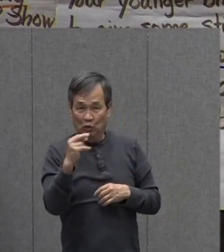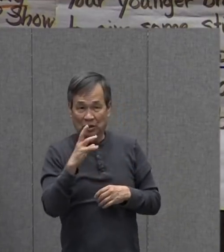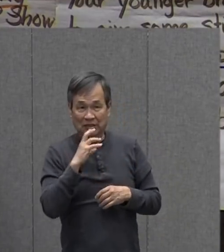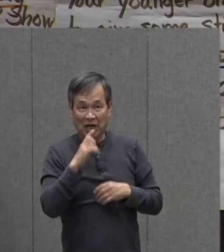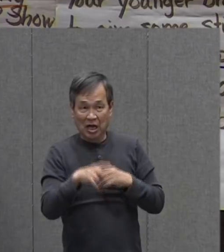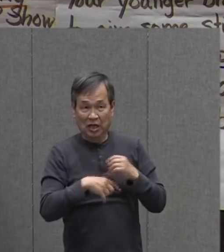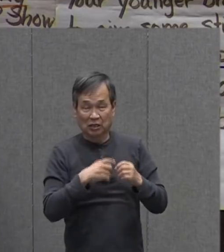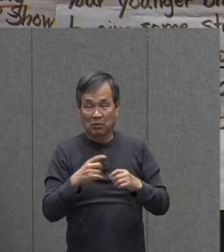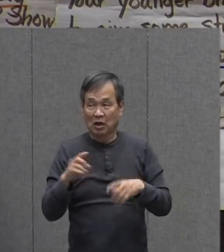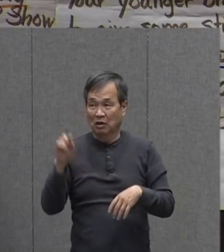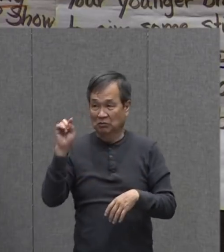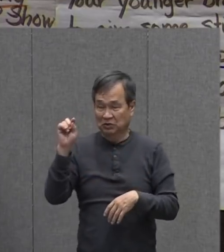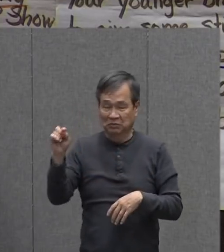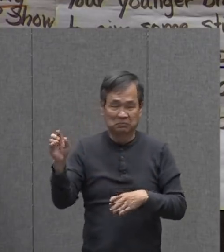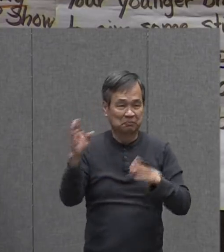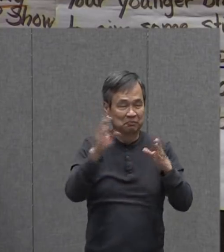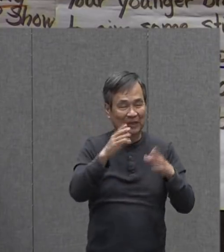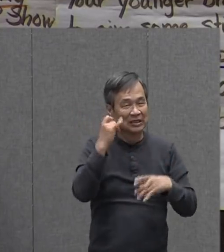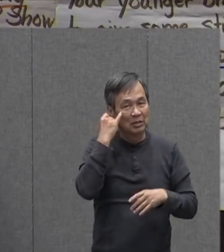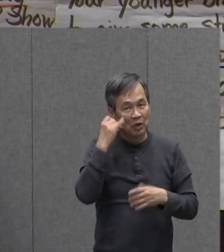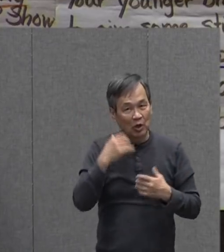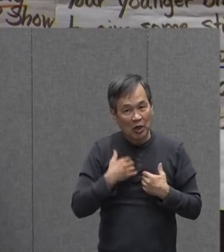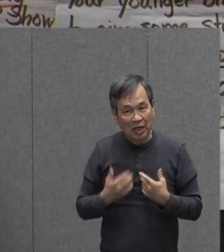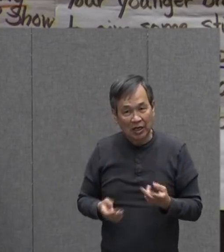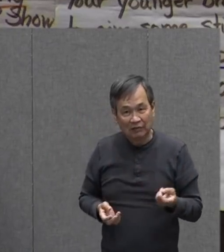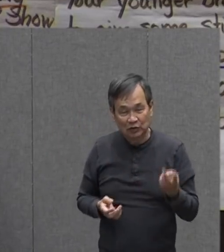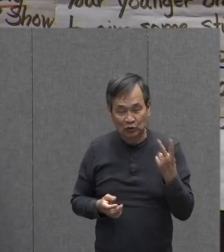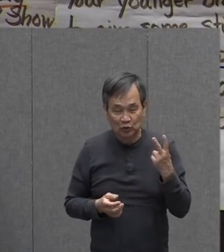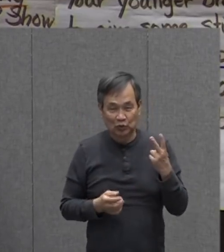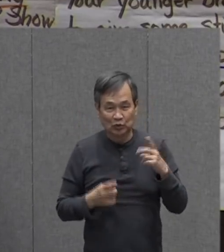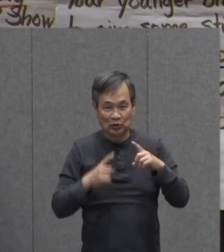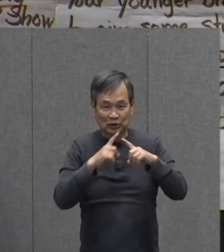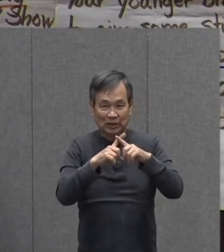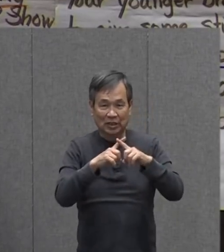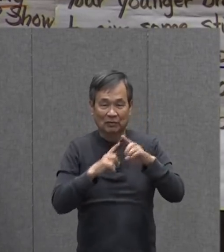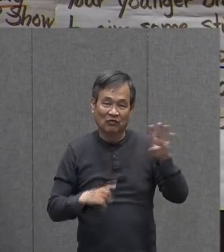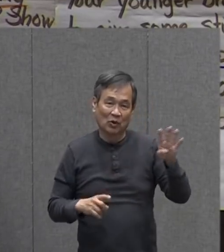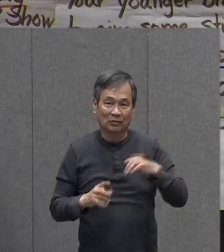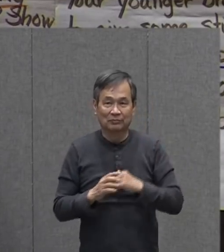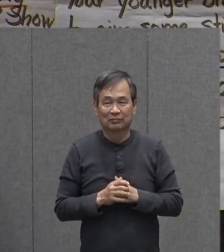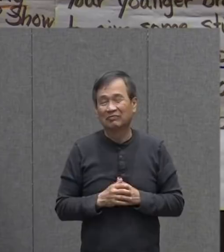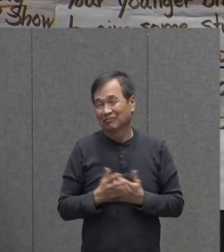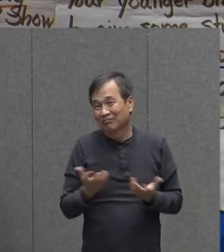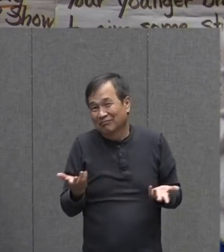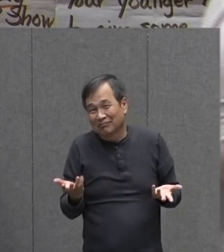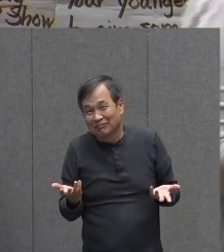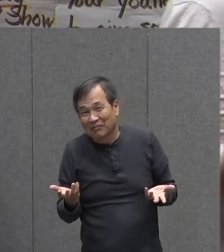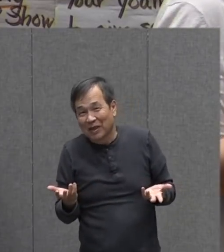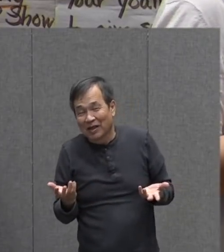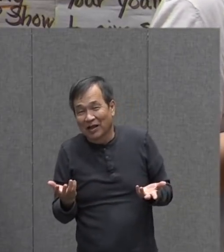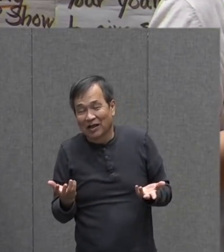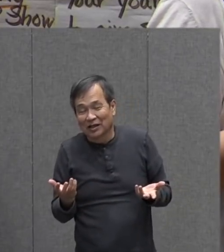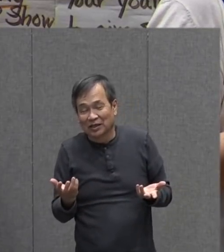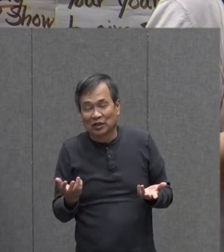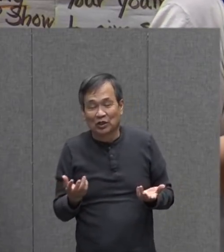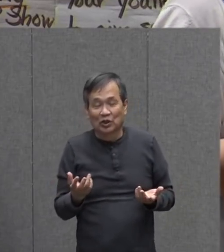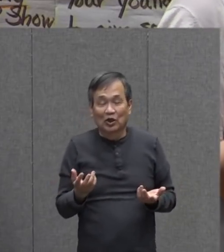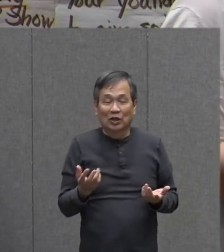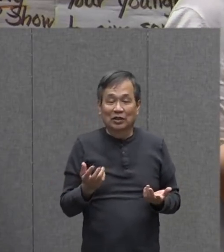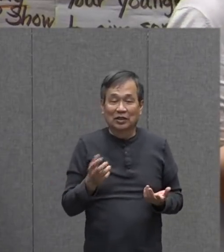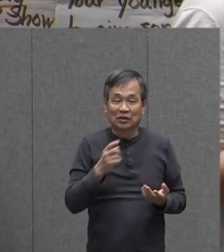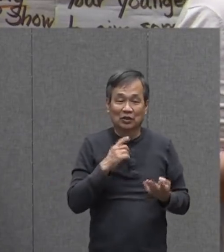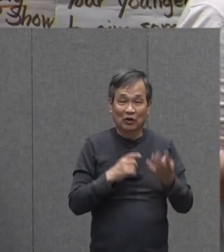made one of these models, this is called a Frere model. You can create one of these at home just on a separate piece of paper